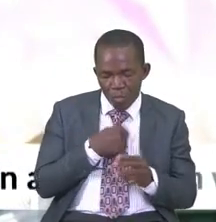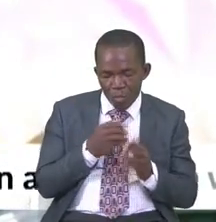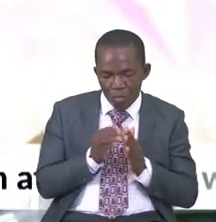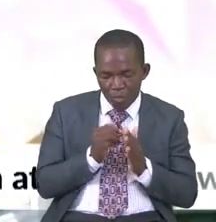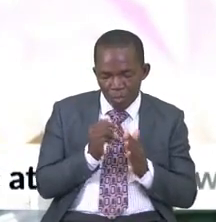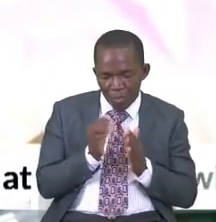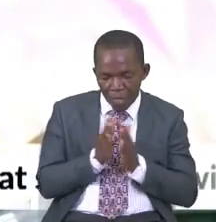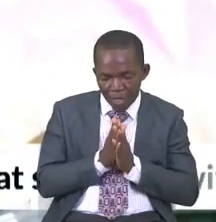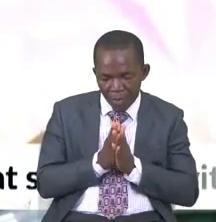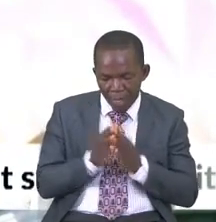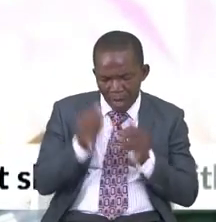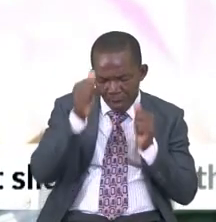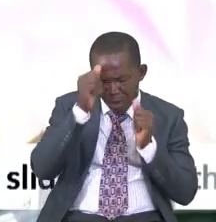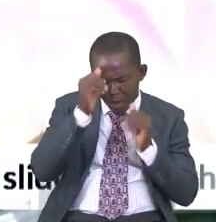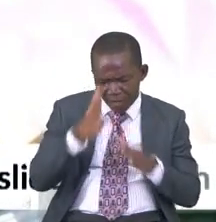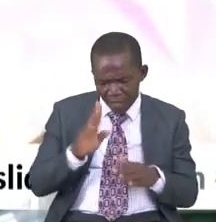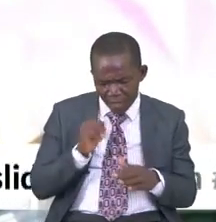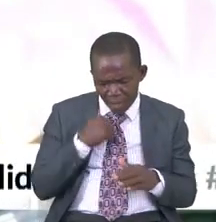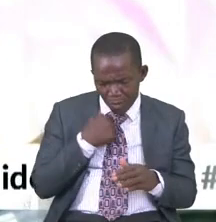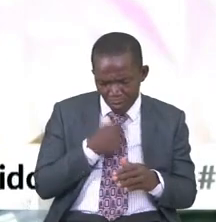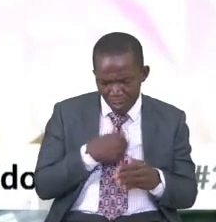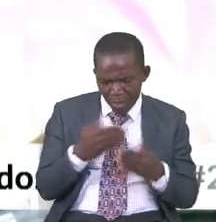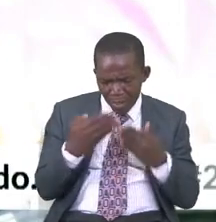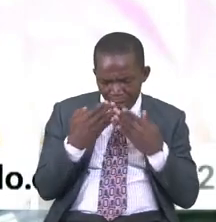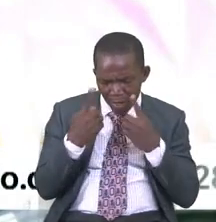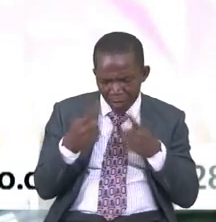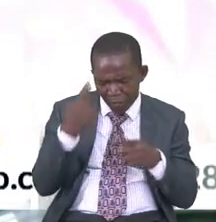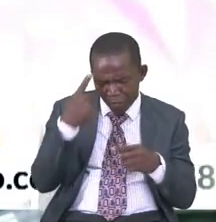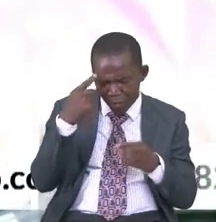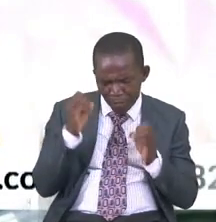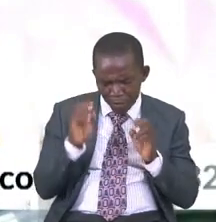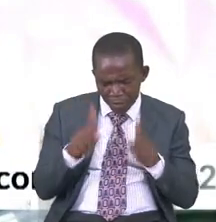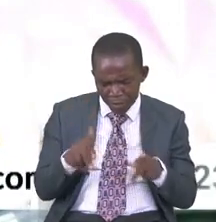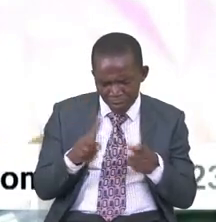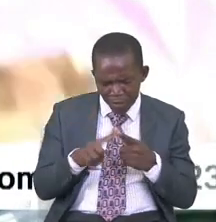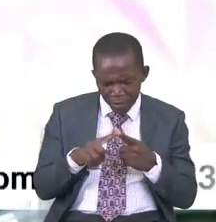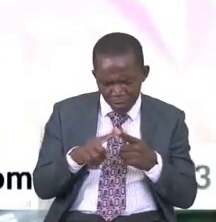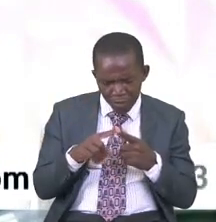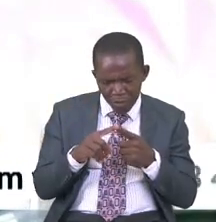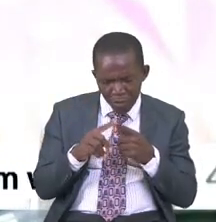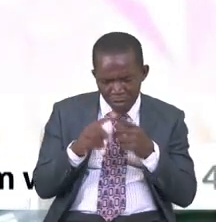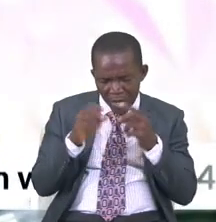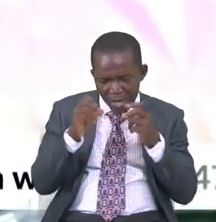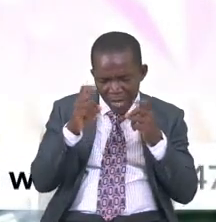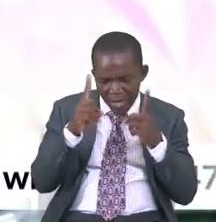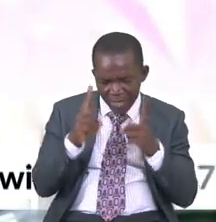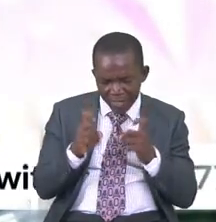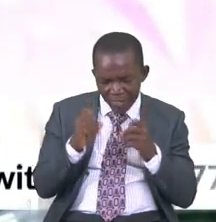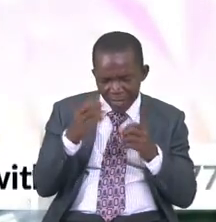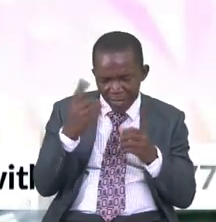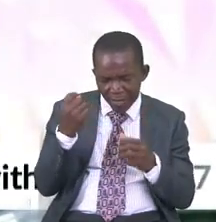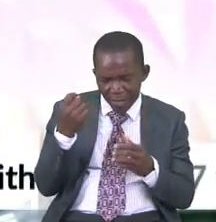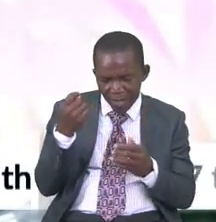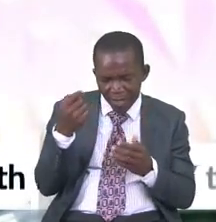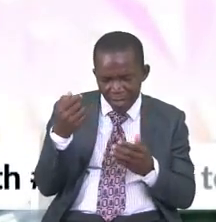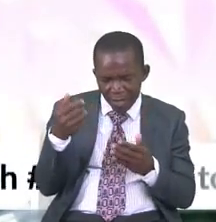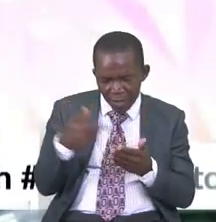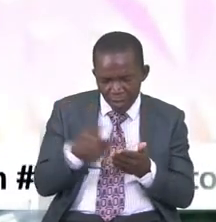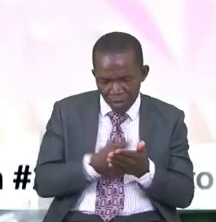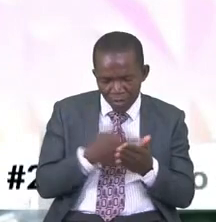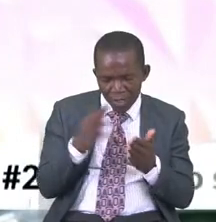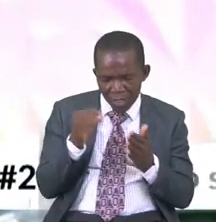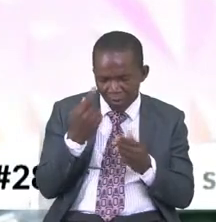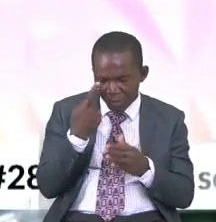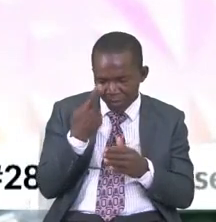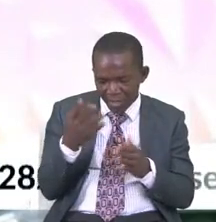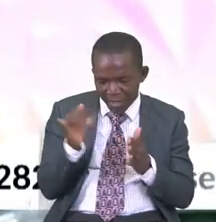Father, we bless your name. We thank you for the opportunity, the Lord, that we've had to examine the gospel and to see that, Lord, greater